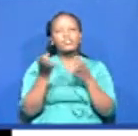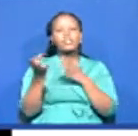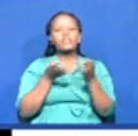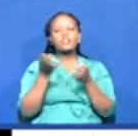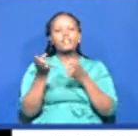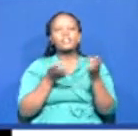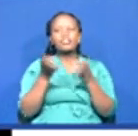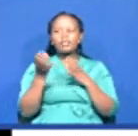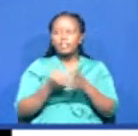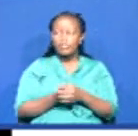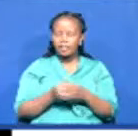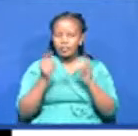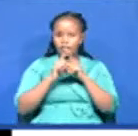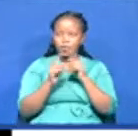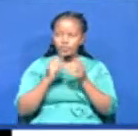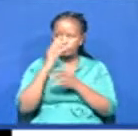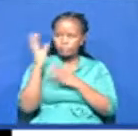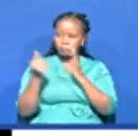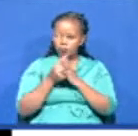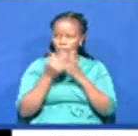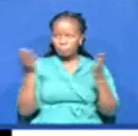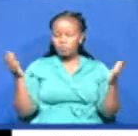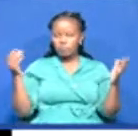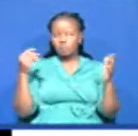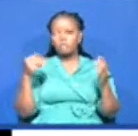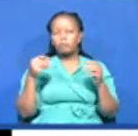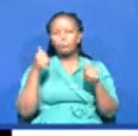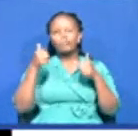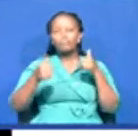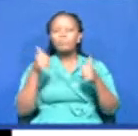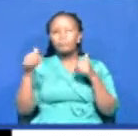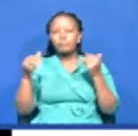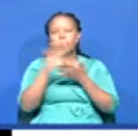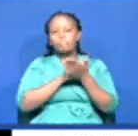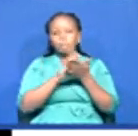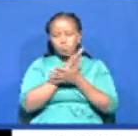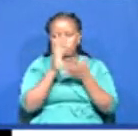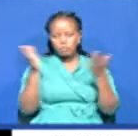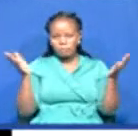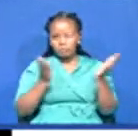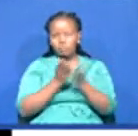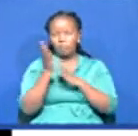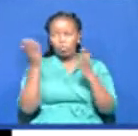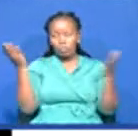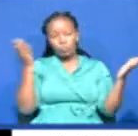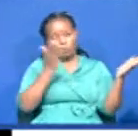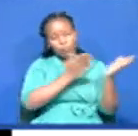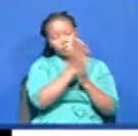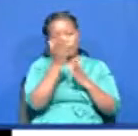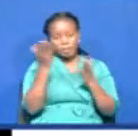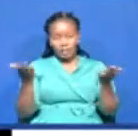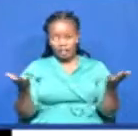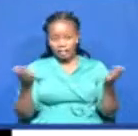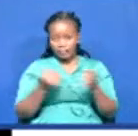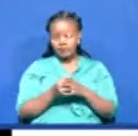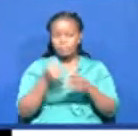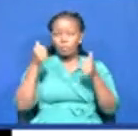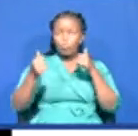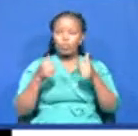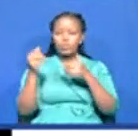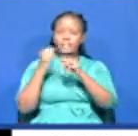property rights actually are, you know, or rather are based on rights that are protected